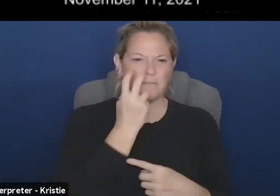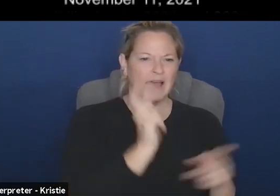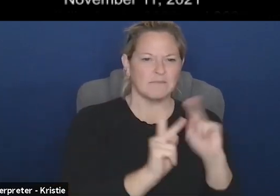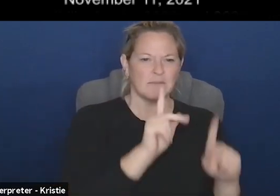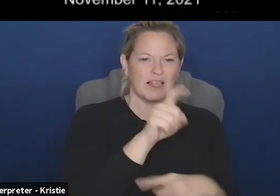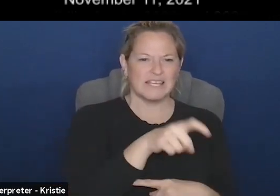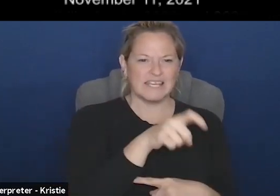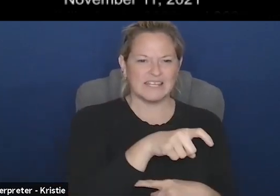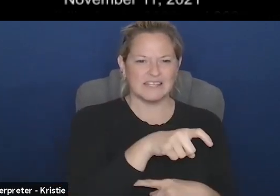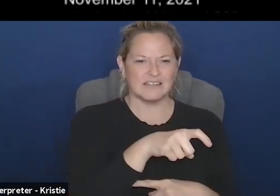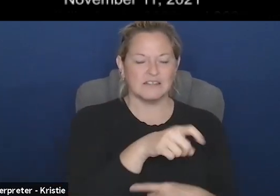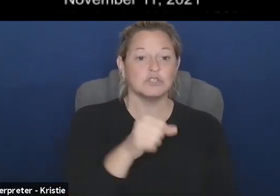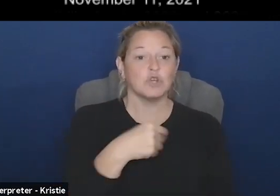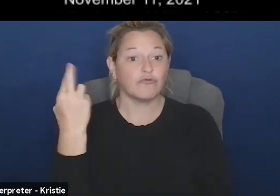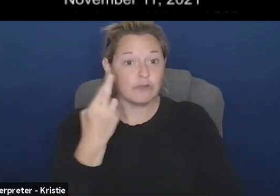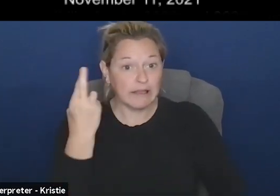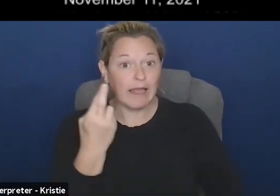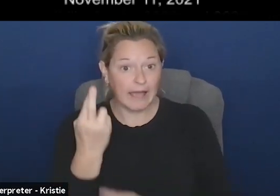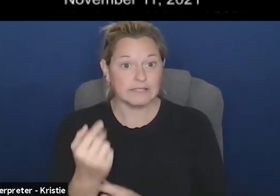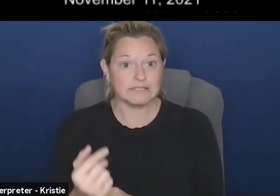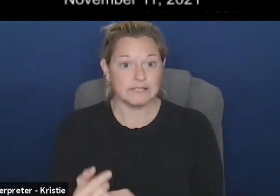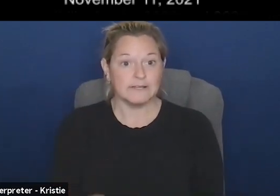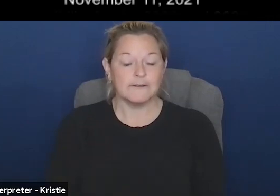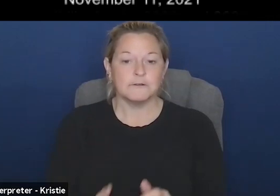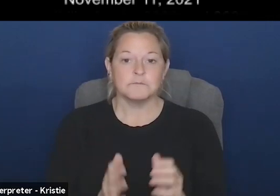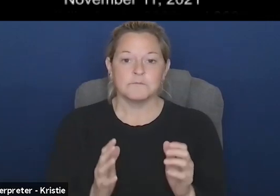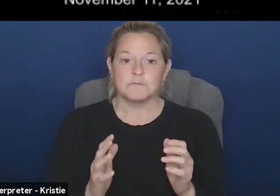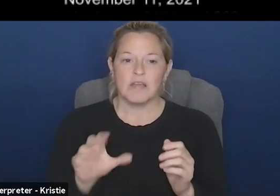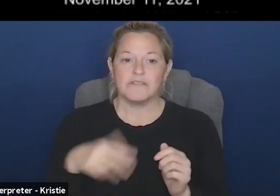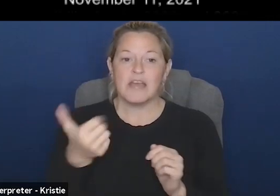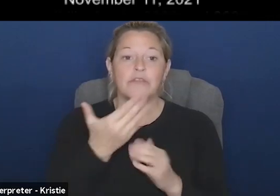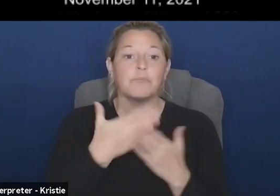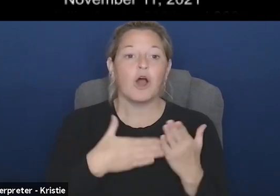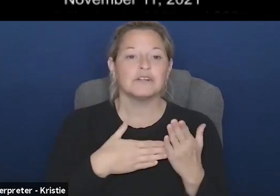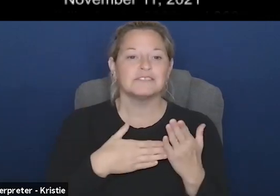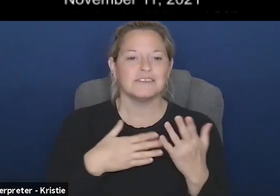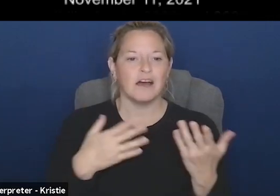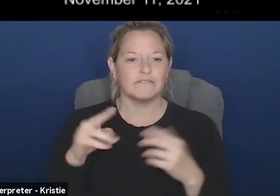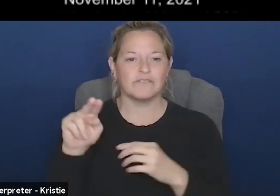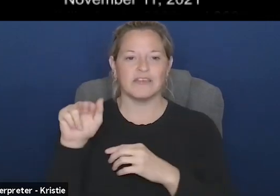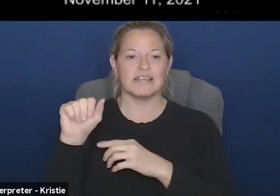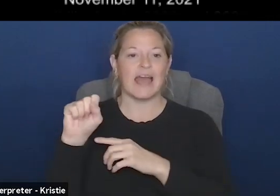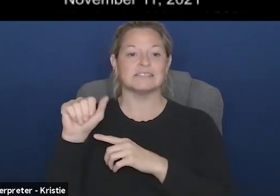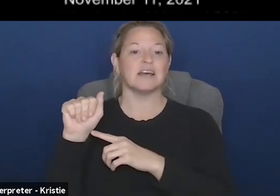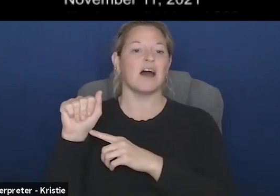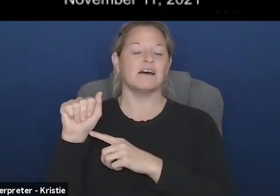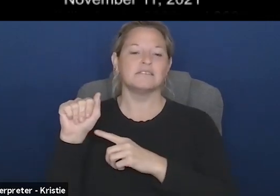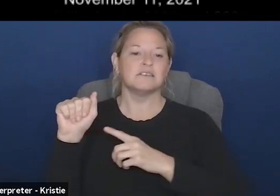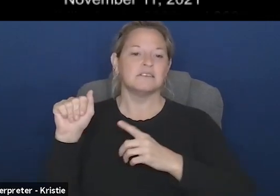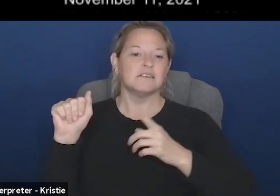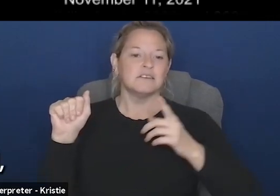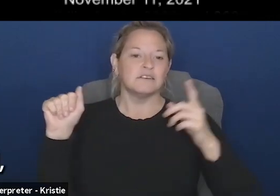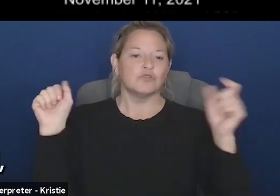this evolution, the other part of sort of the NASA revelation, I was a student at